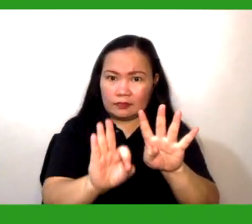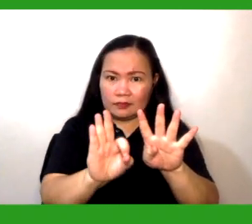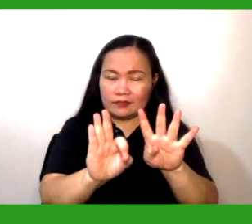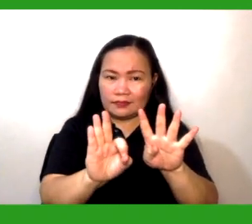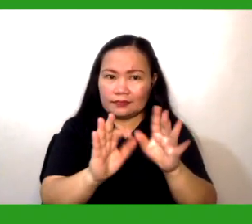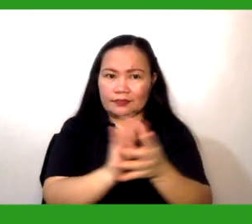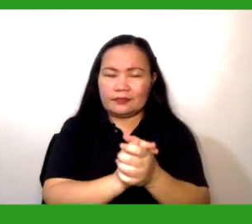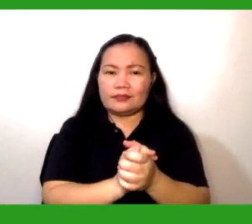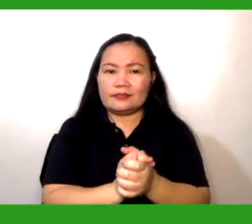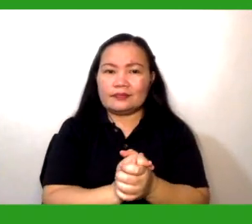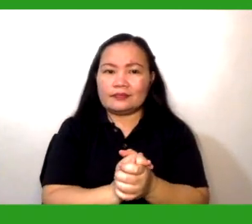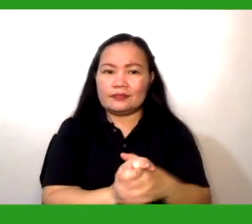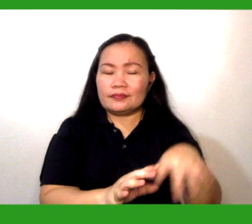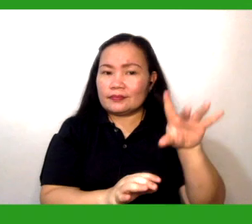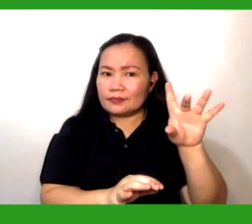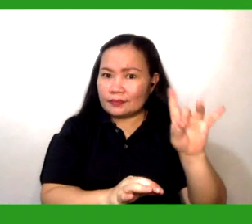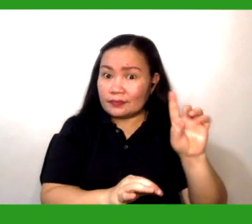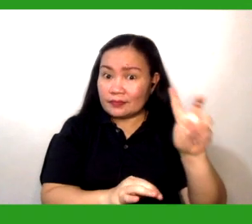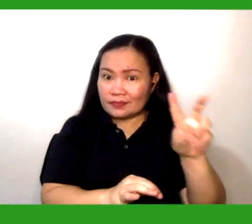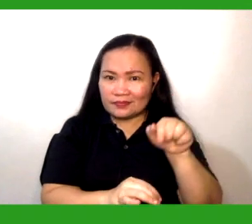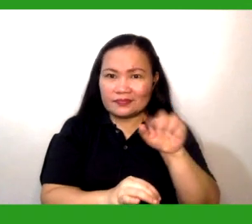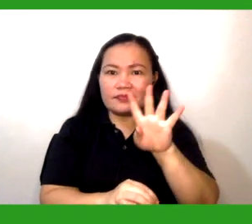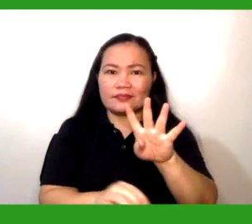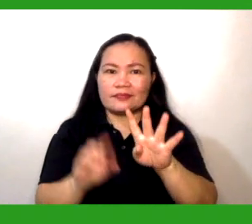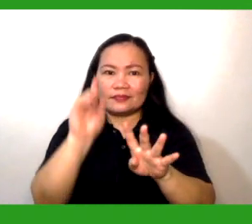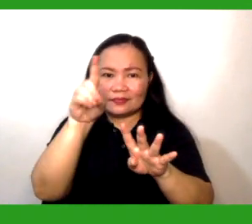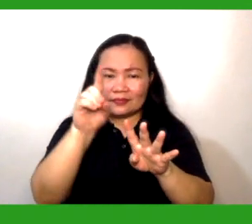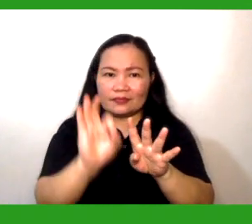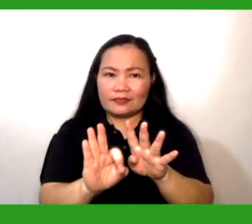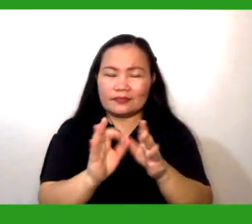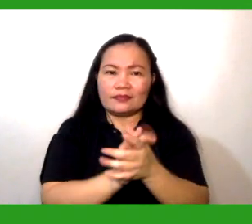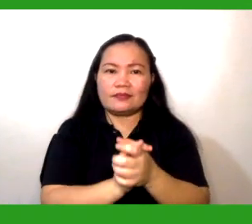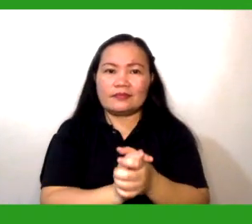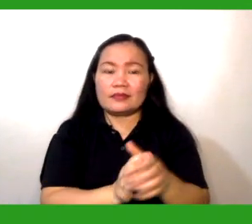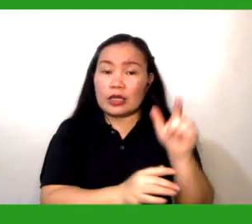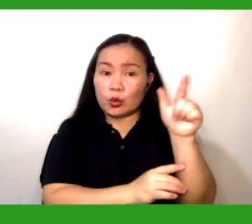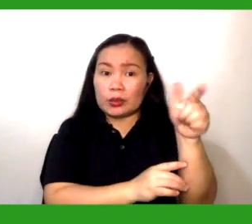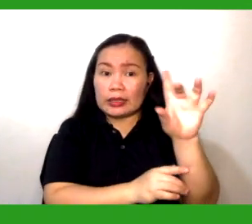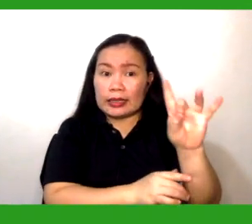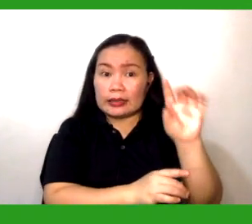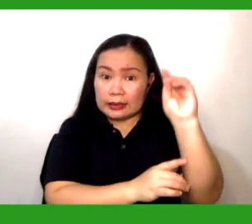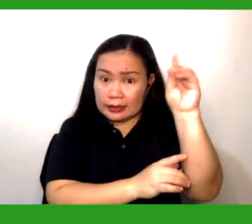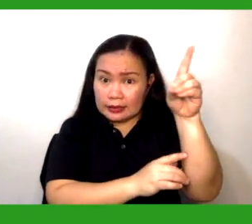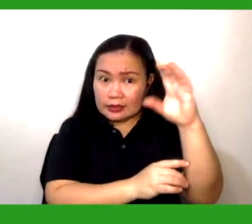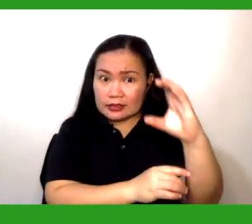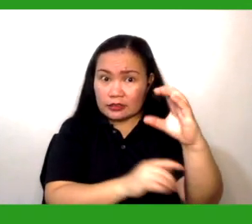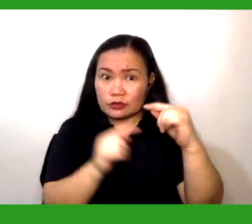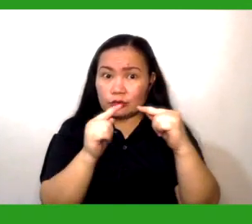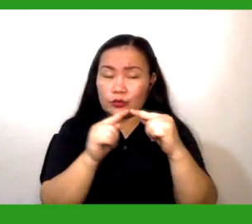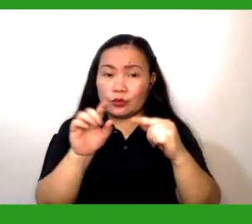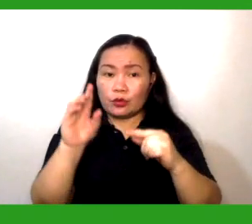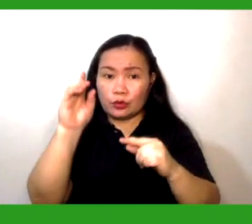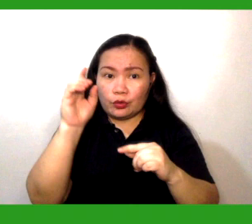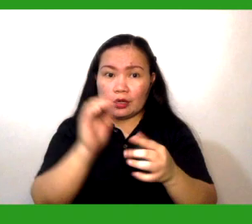82.4 degrees Fahrenheit. Okay. So, therefore, 28 degrees Celsius is equivalent